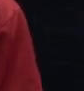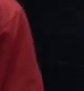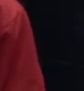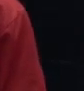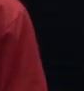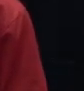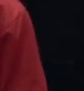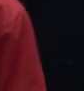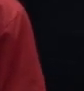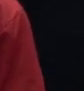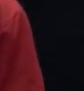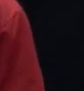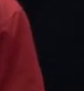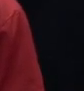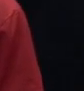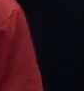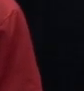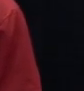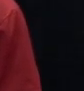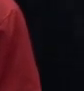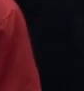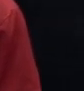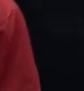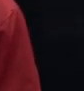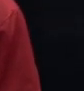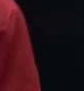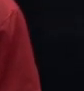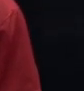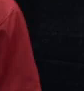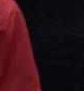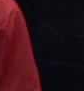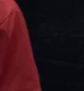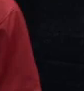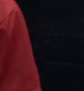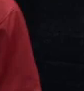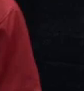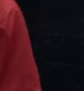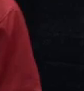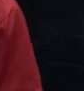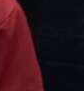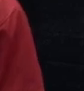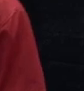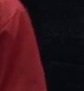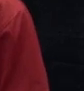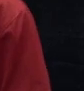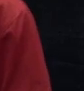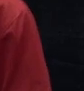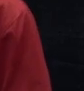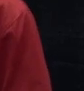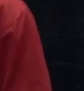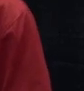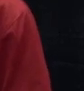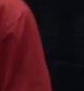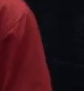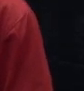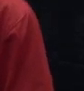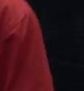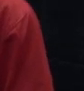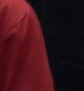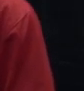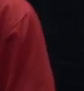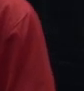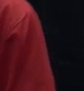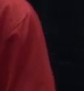then you get to hear from the very pinnacle of our state government. And your takeaways are not just